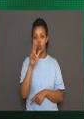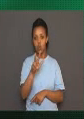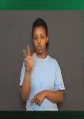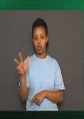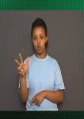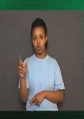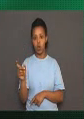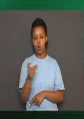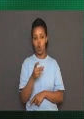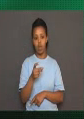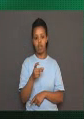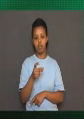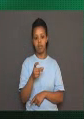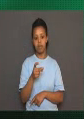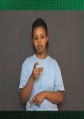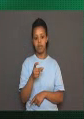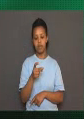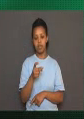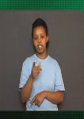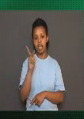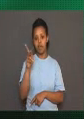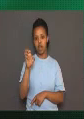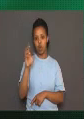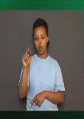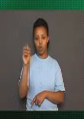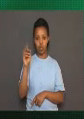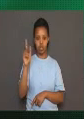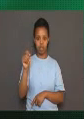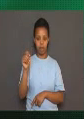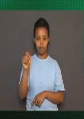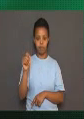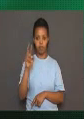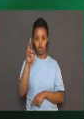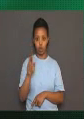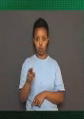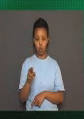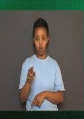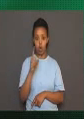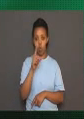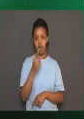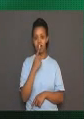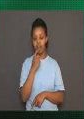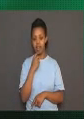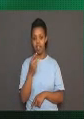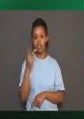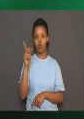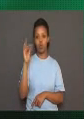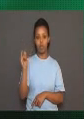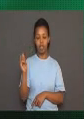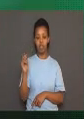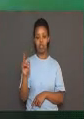3:1 phenotype ratio, it is 1 red, 2 pink, 1 white.